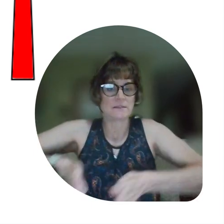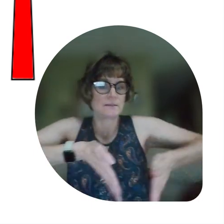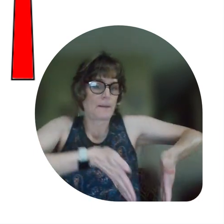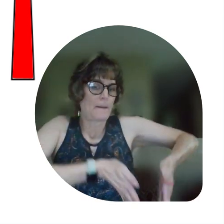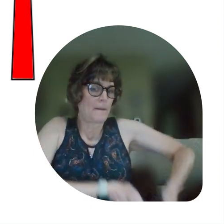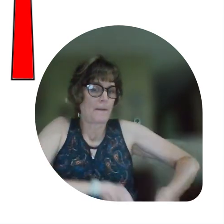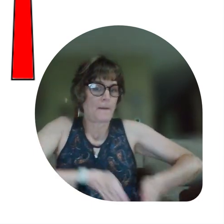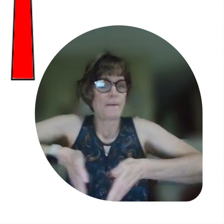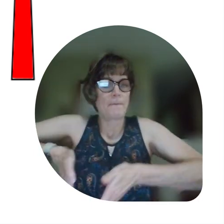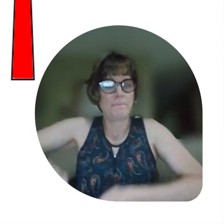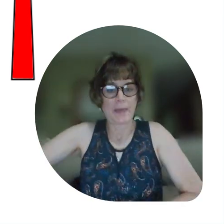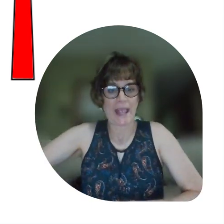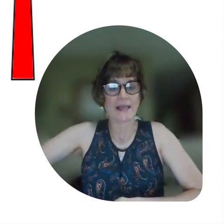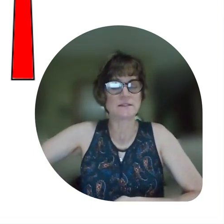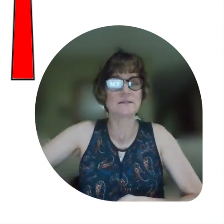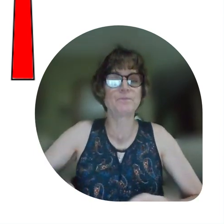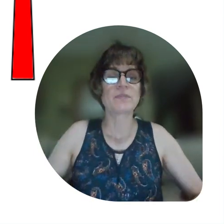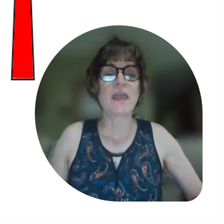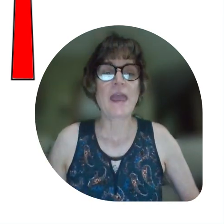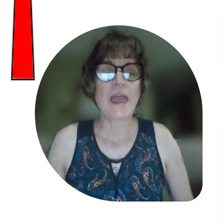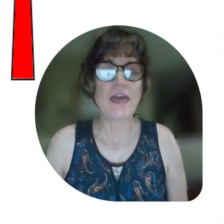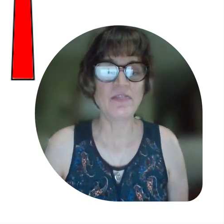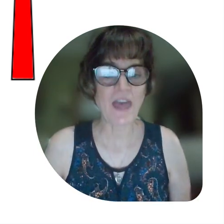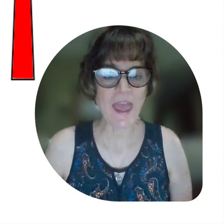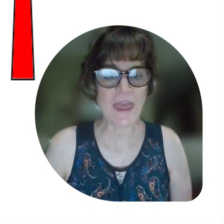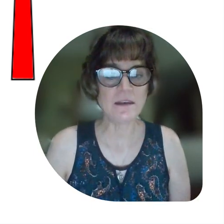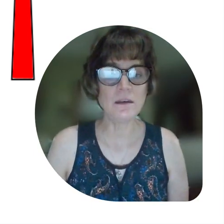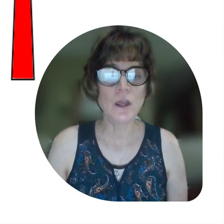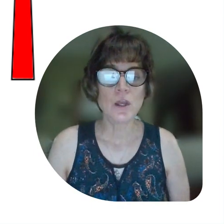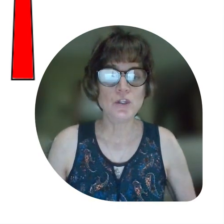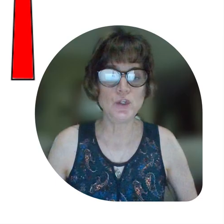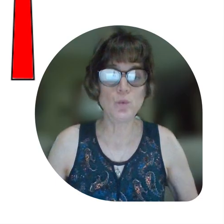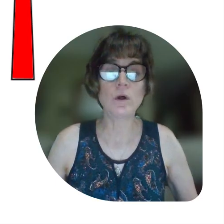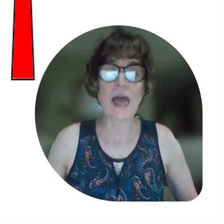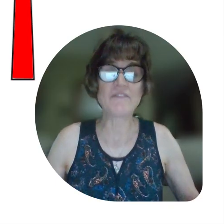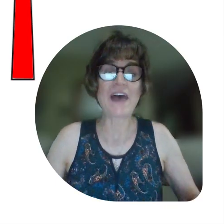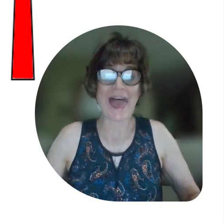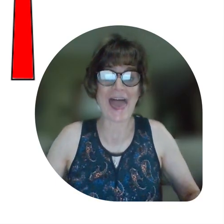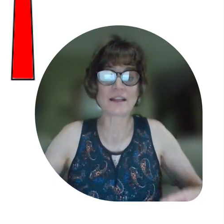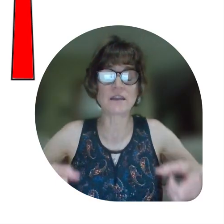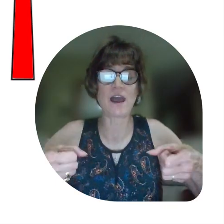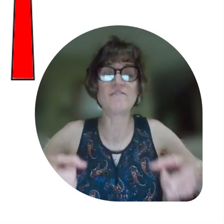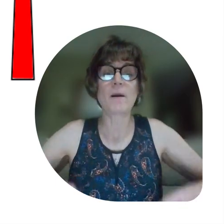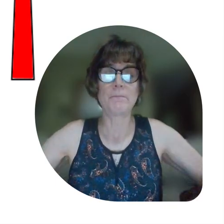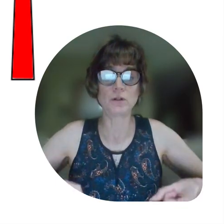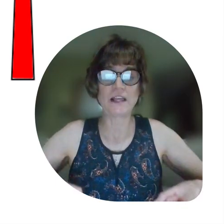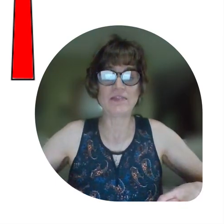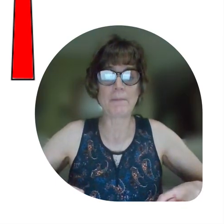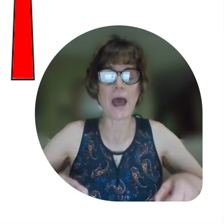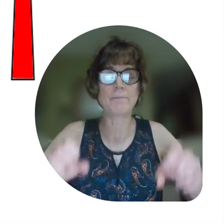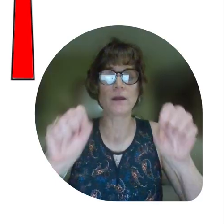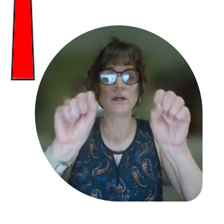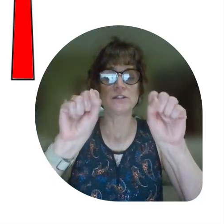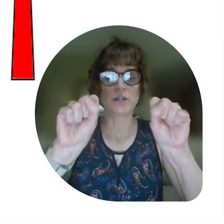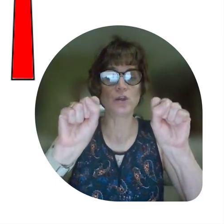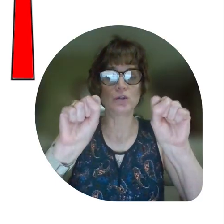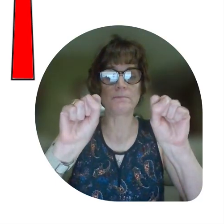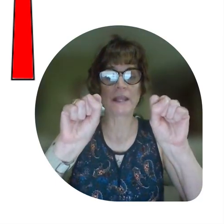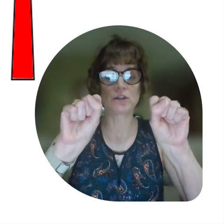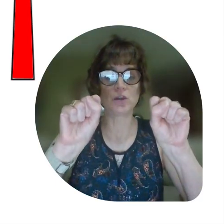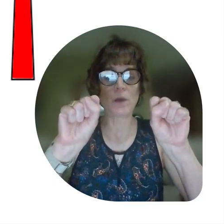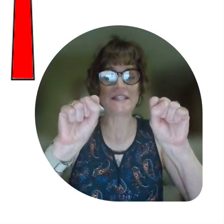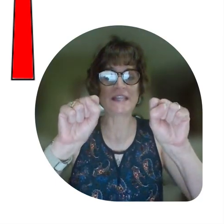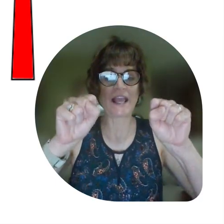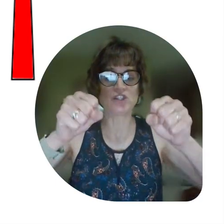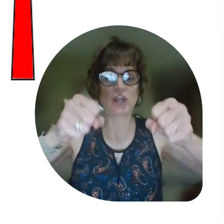pant, pant. And then you will have the act of pulling them up. So you'll